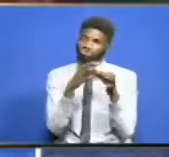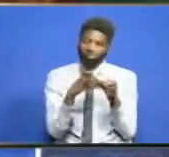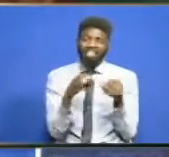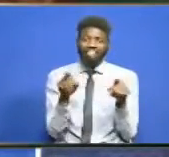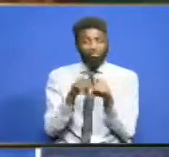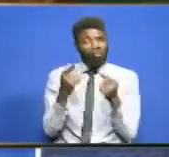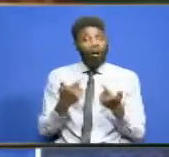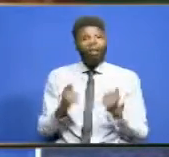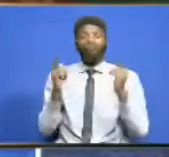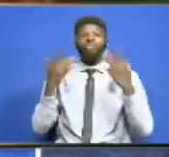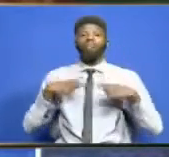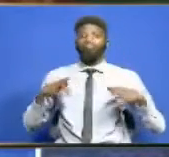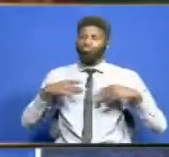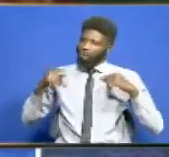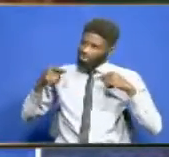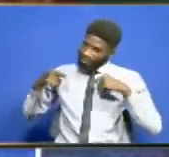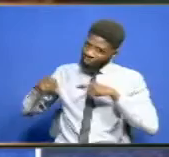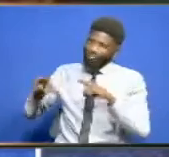to cross